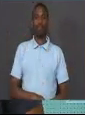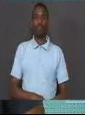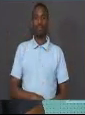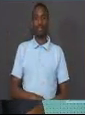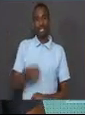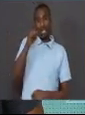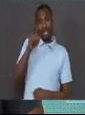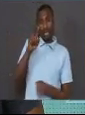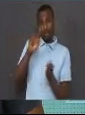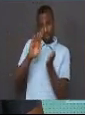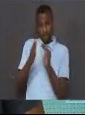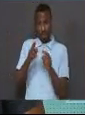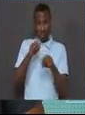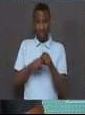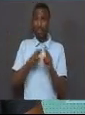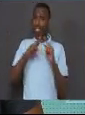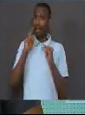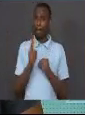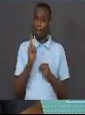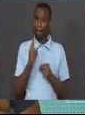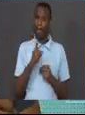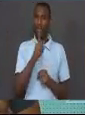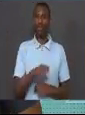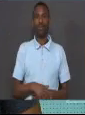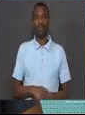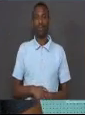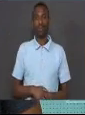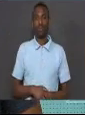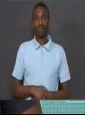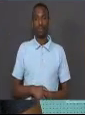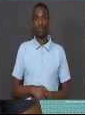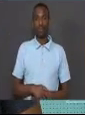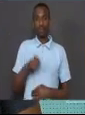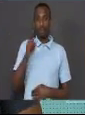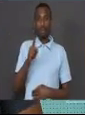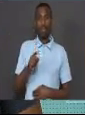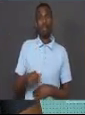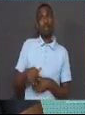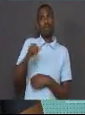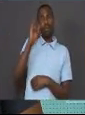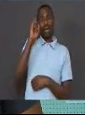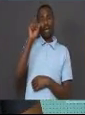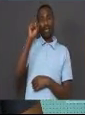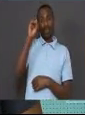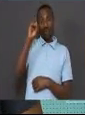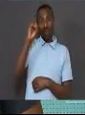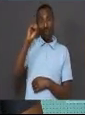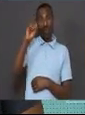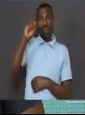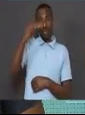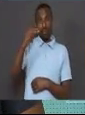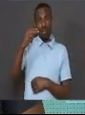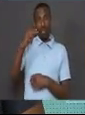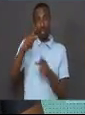It happens very quickly. In an isothermal process, there is no